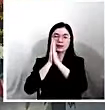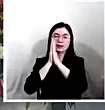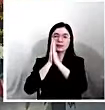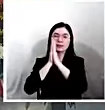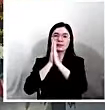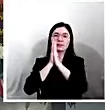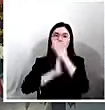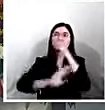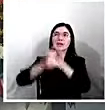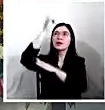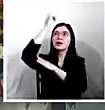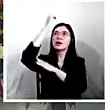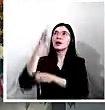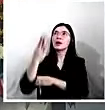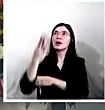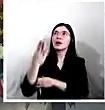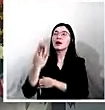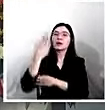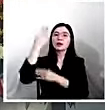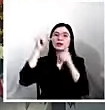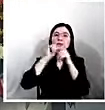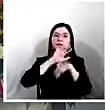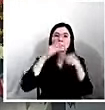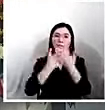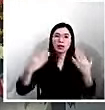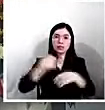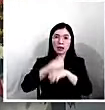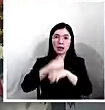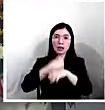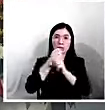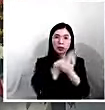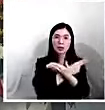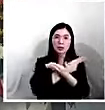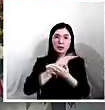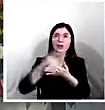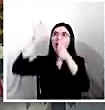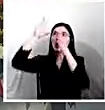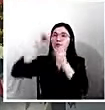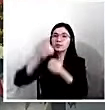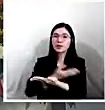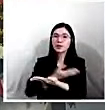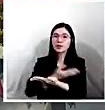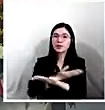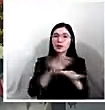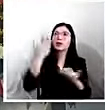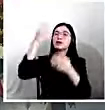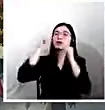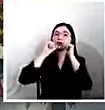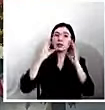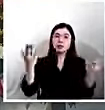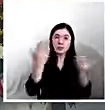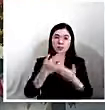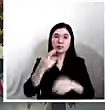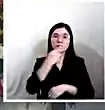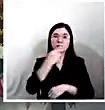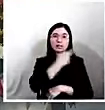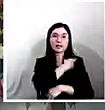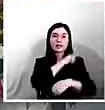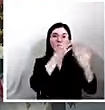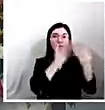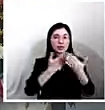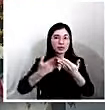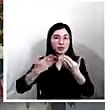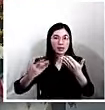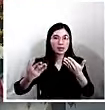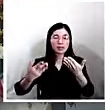God, by whose word all things are made holy, pour out your blessings on these religious articles,